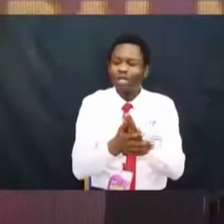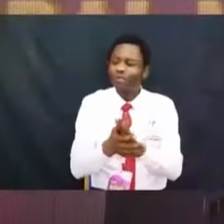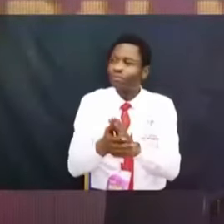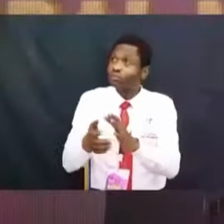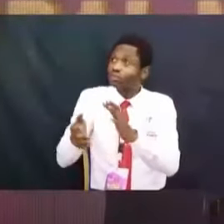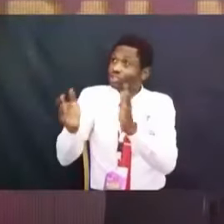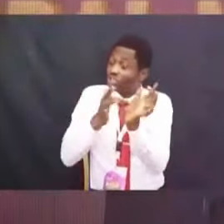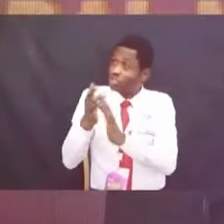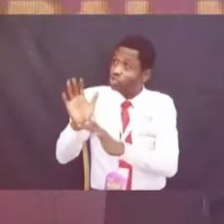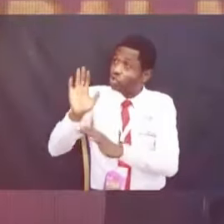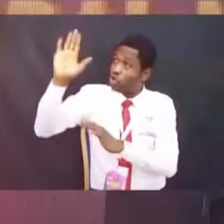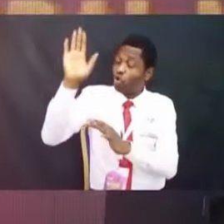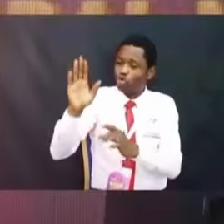treasure.